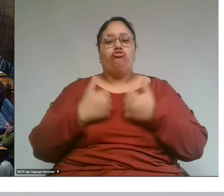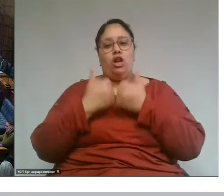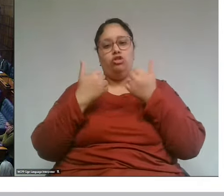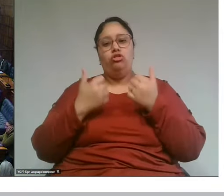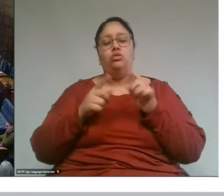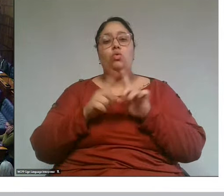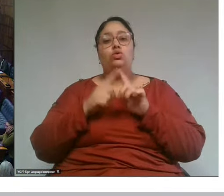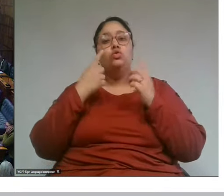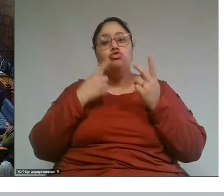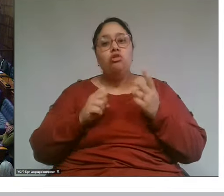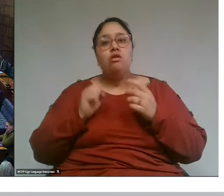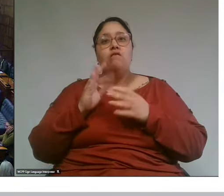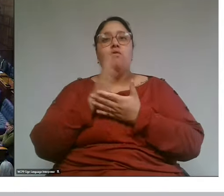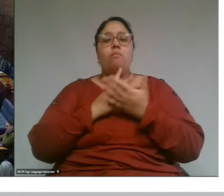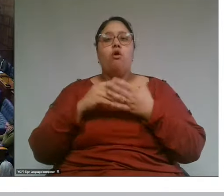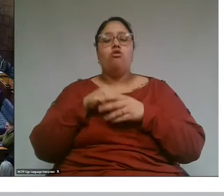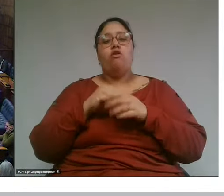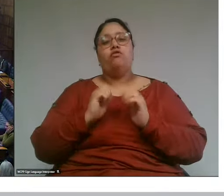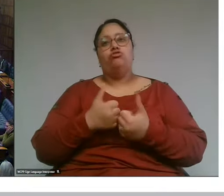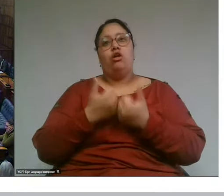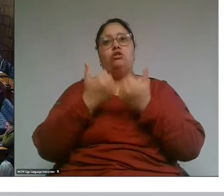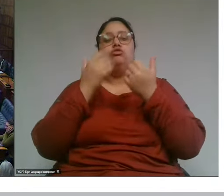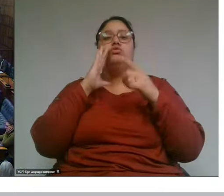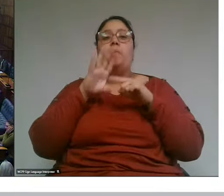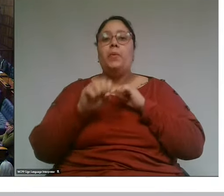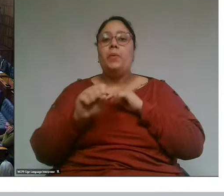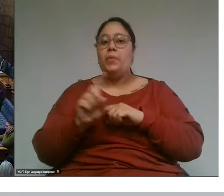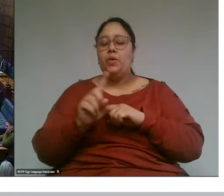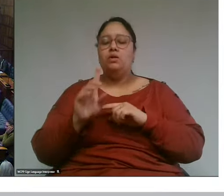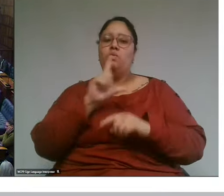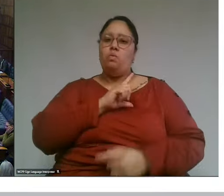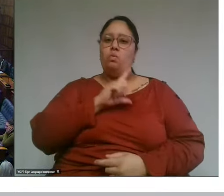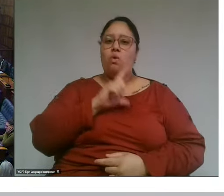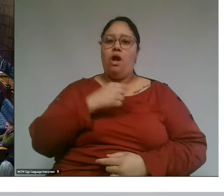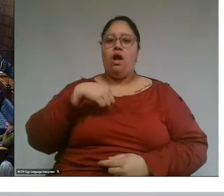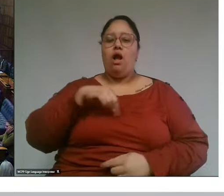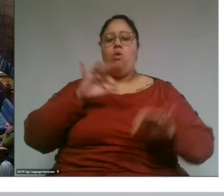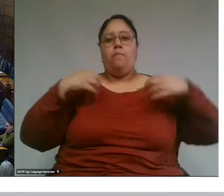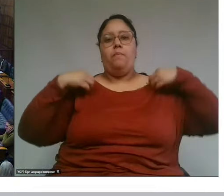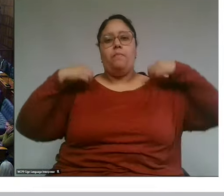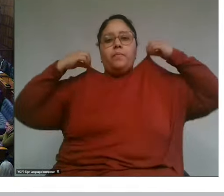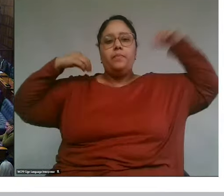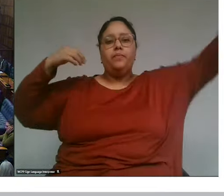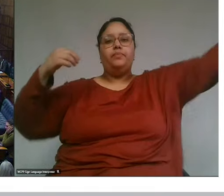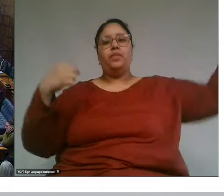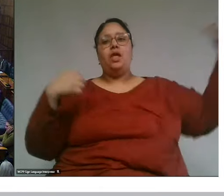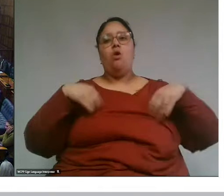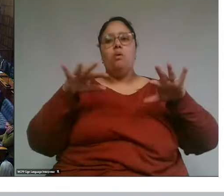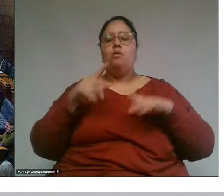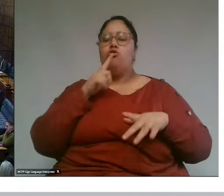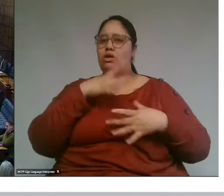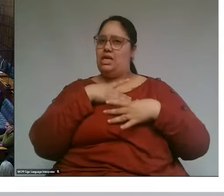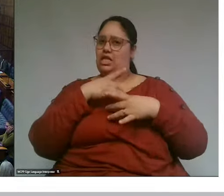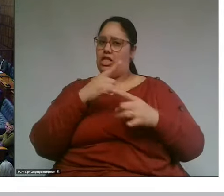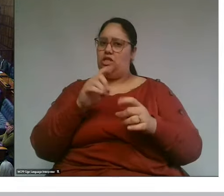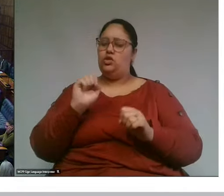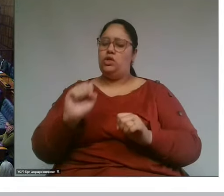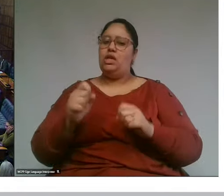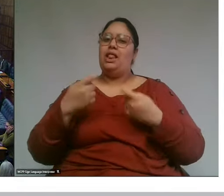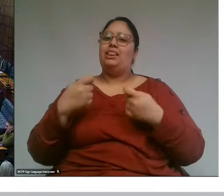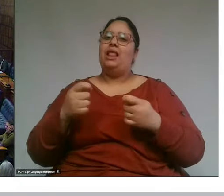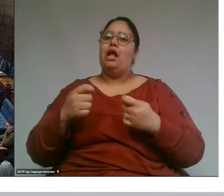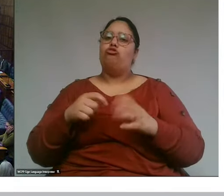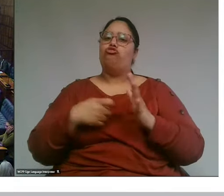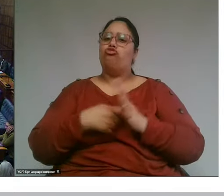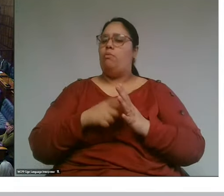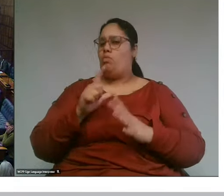to check as to part of the challenge be to find out why are our people not interested in the spaza shops anymore because